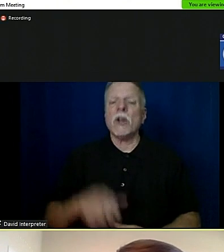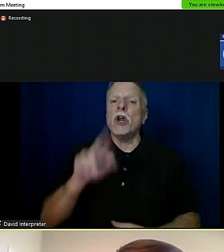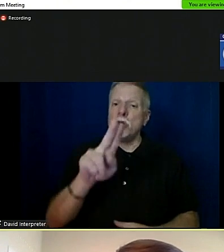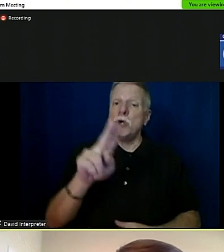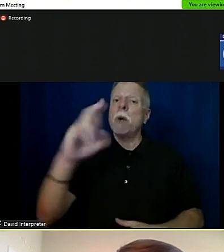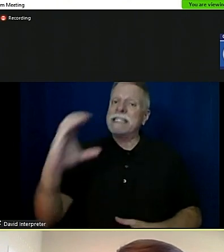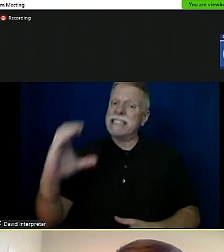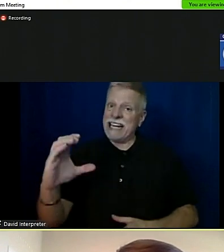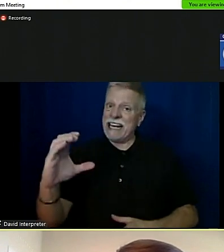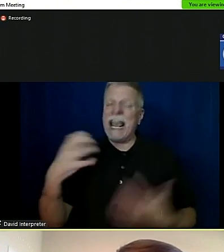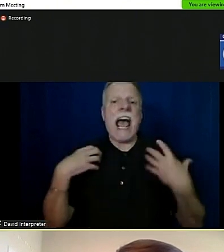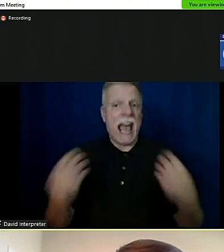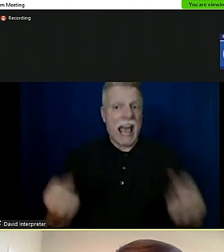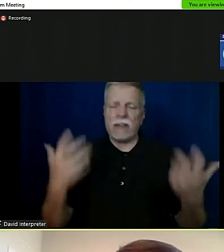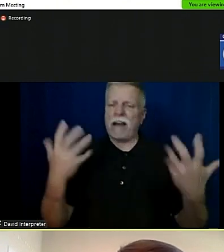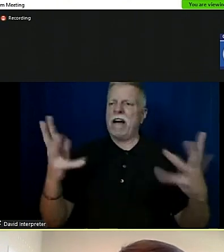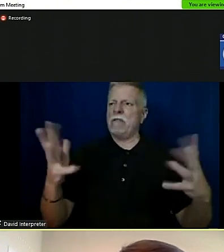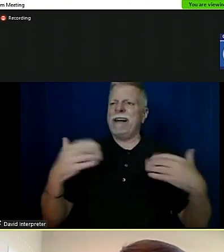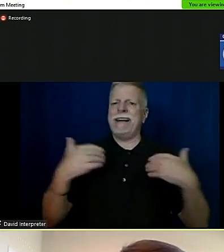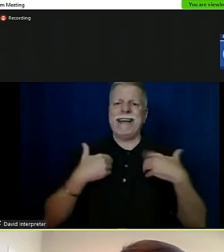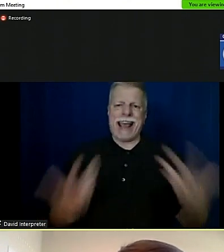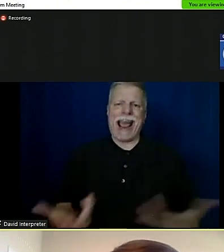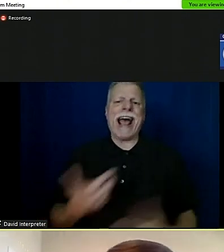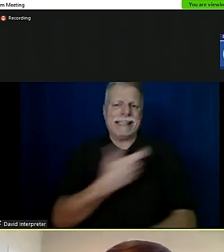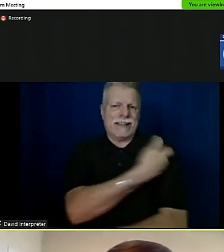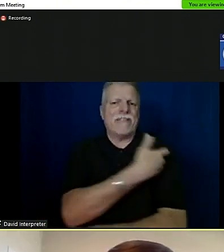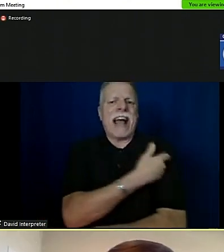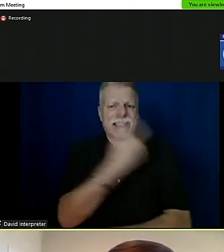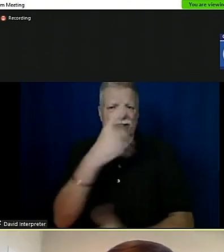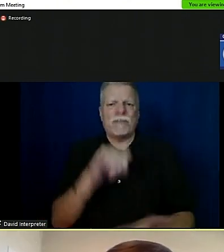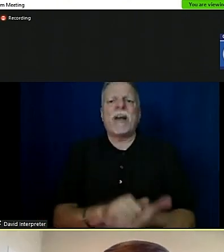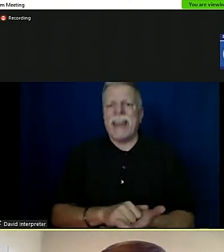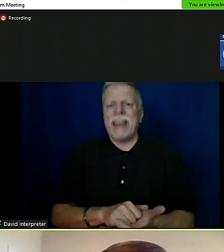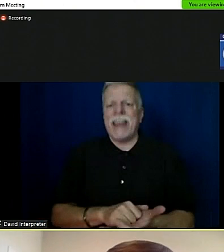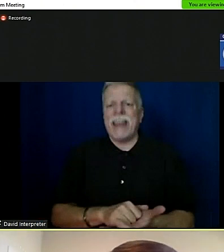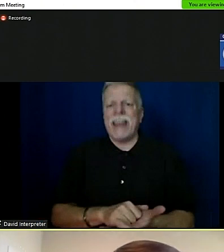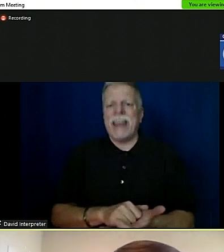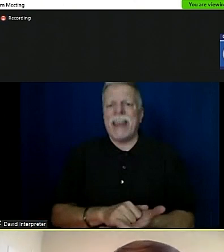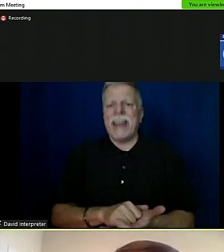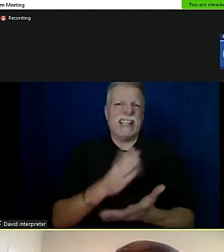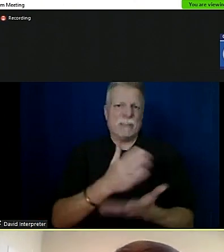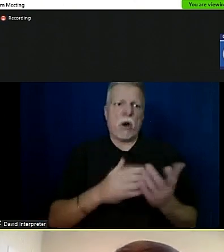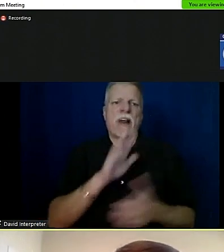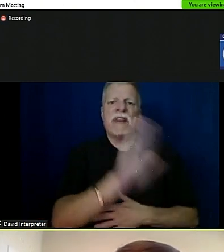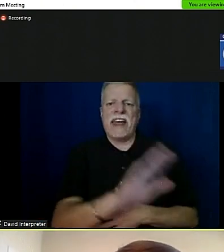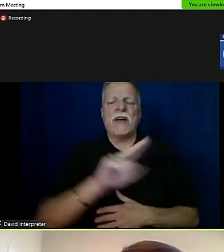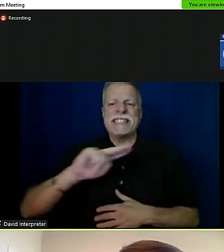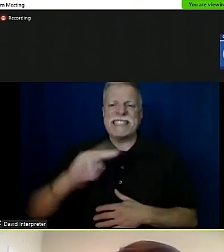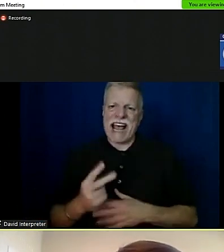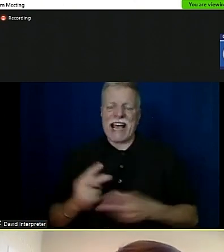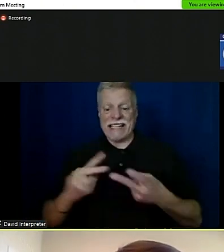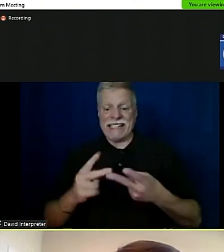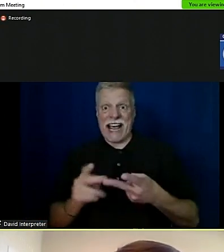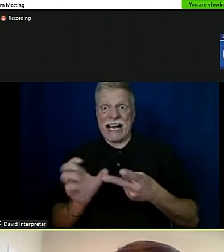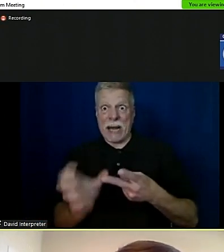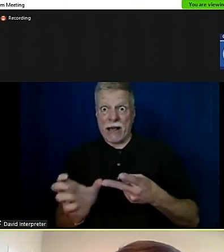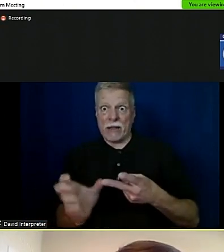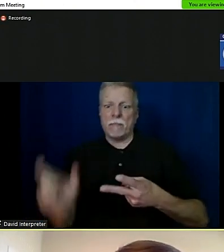made sure they have the doses on hand for that. That's actually part of their second dose that they're moving up to first dose that we've